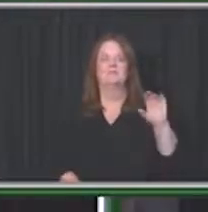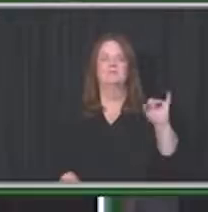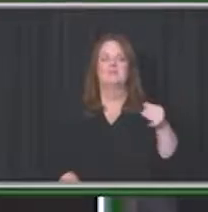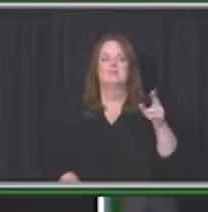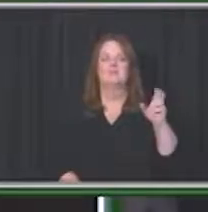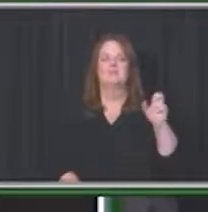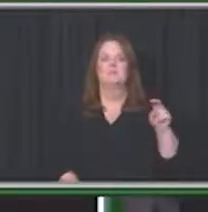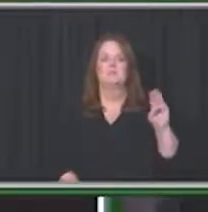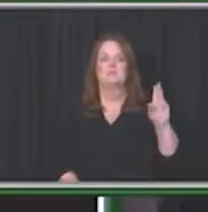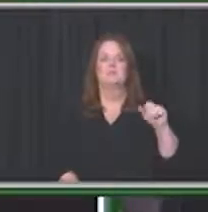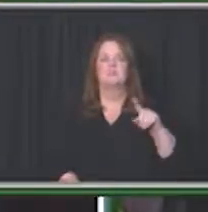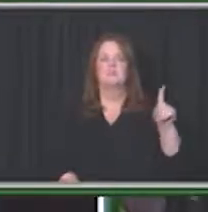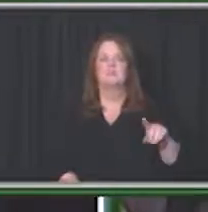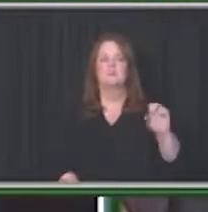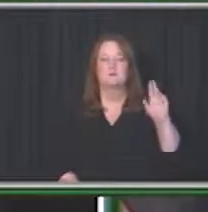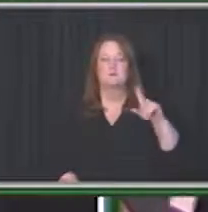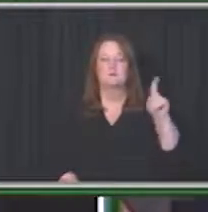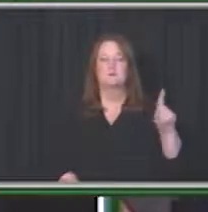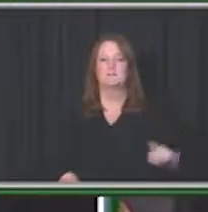Joanna Martinez Ortiz.